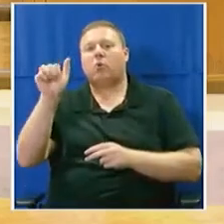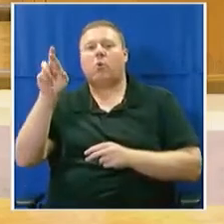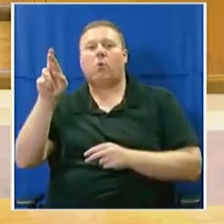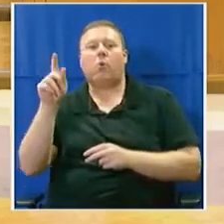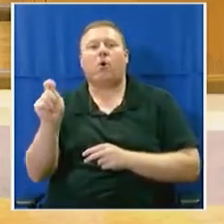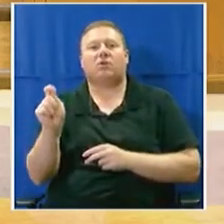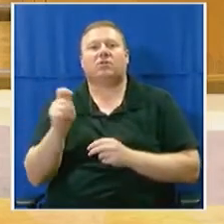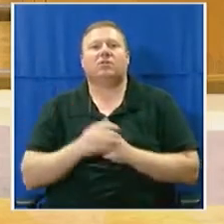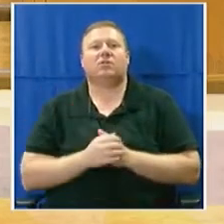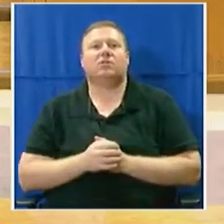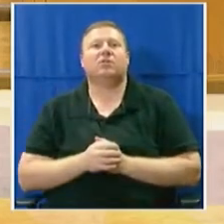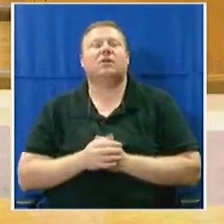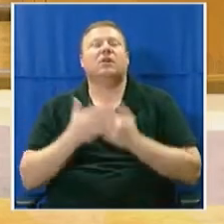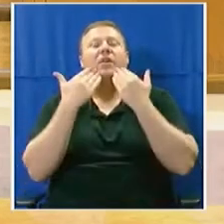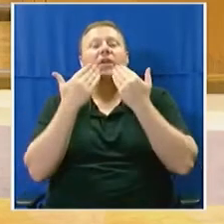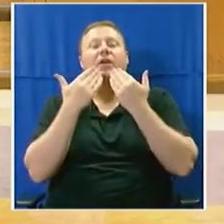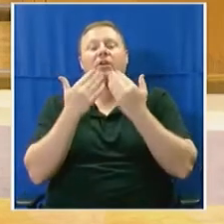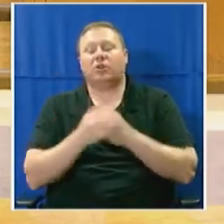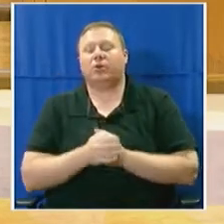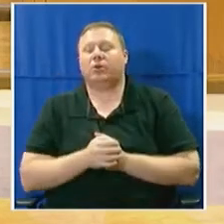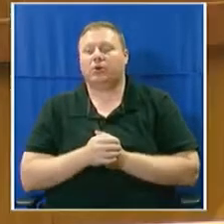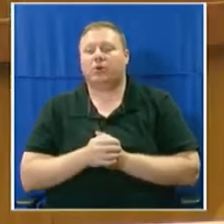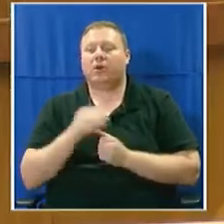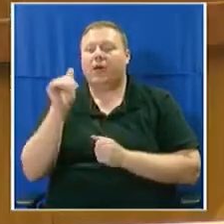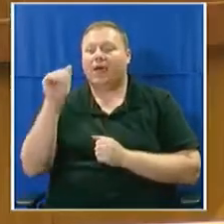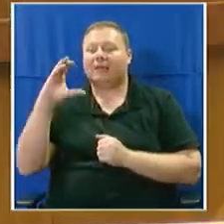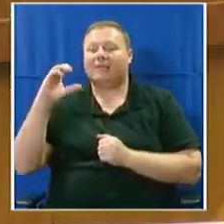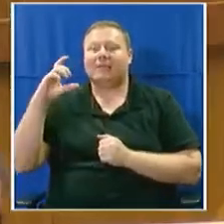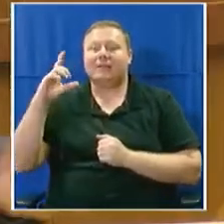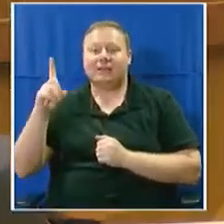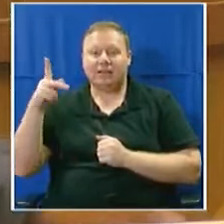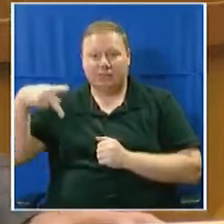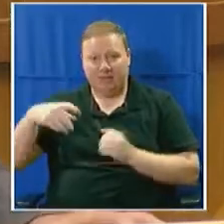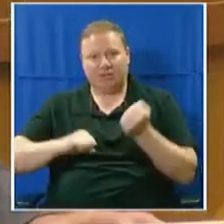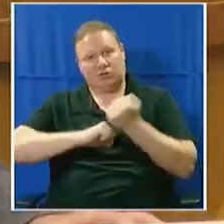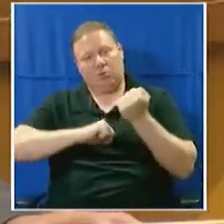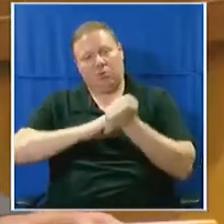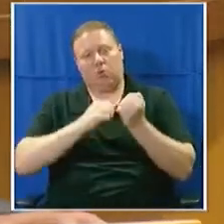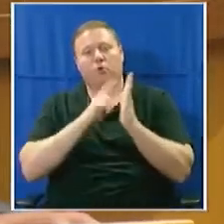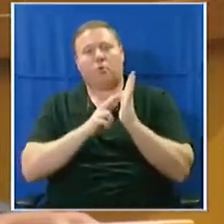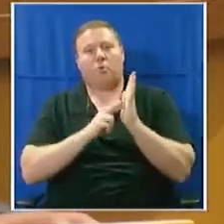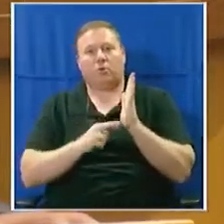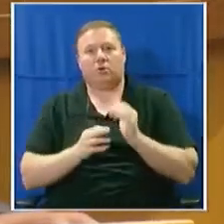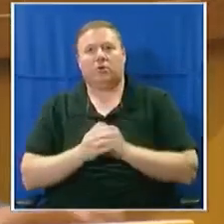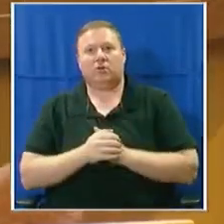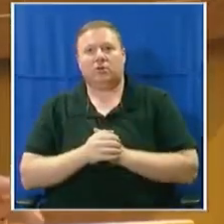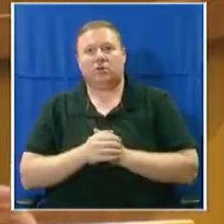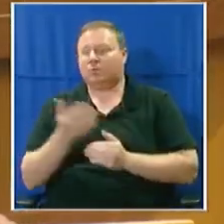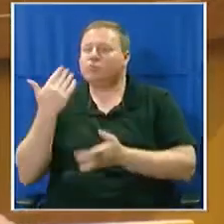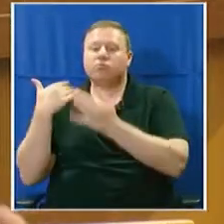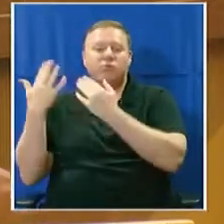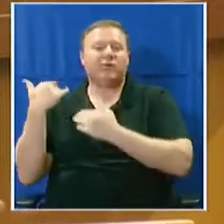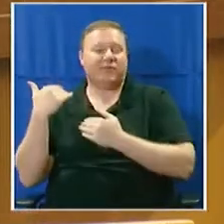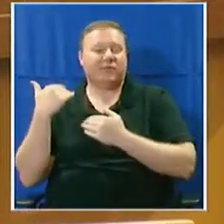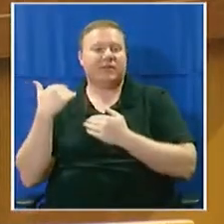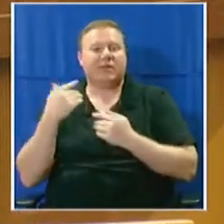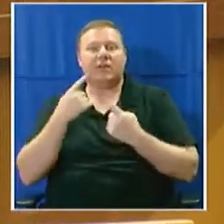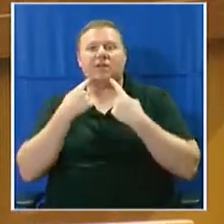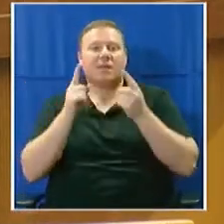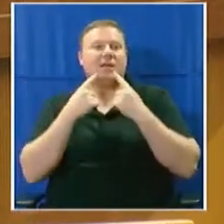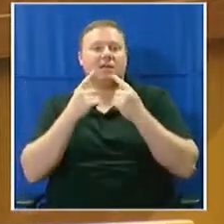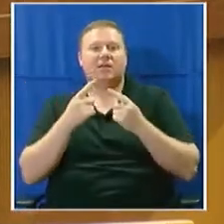Thank you, House Chair. House Chair, the ACDP rises to support this report. Previous speakers have highlighted the process that was followed by